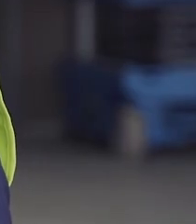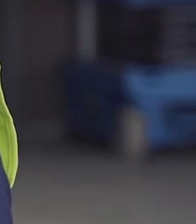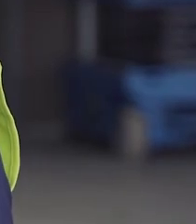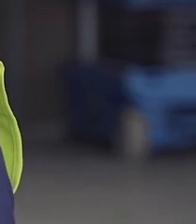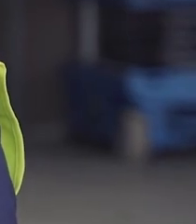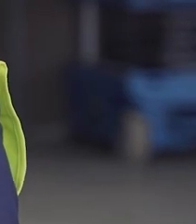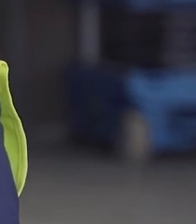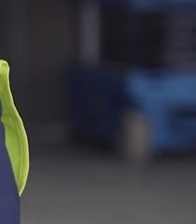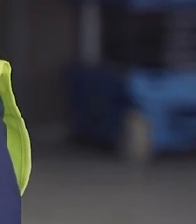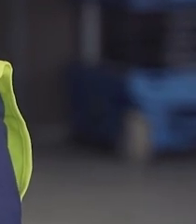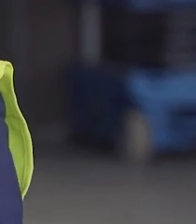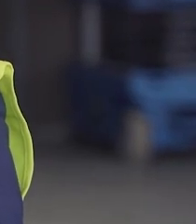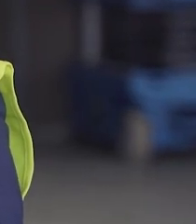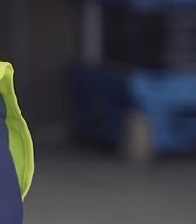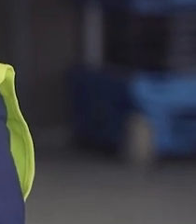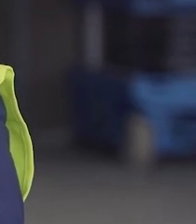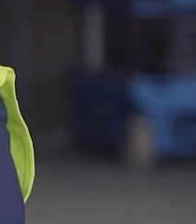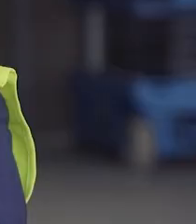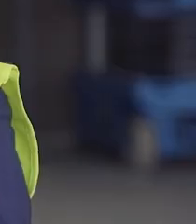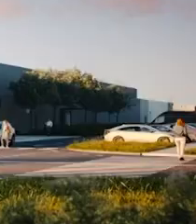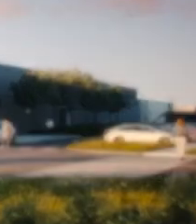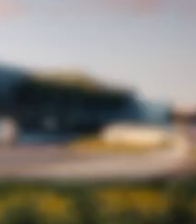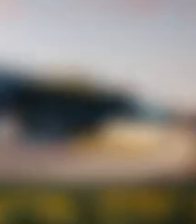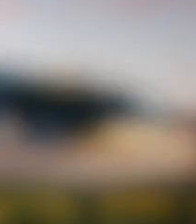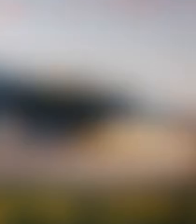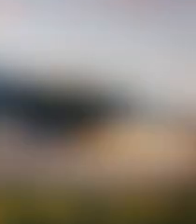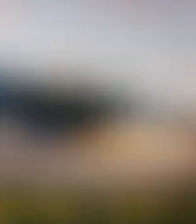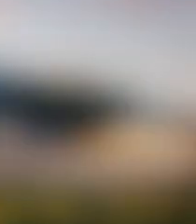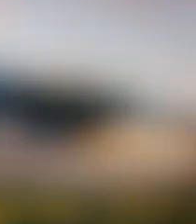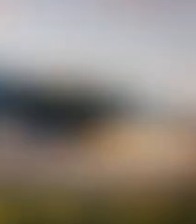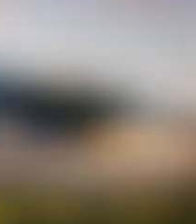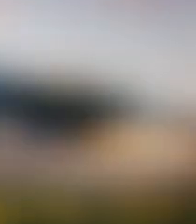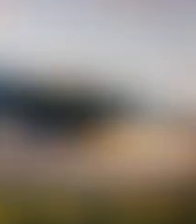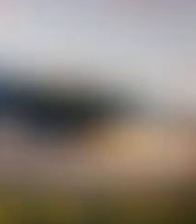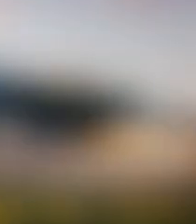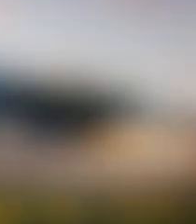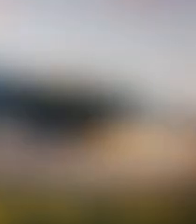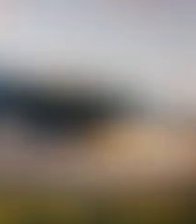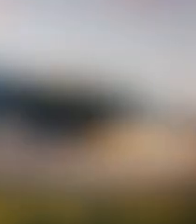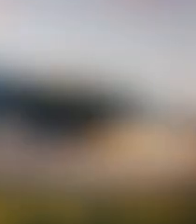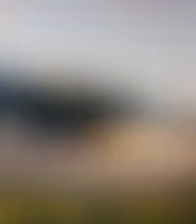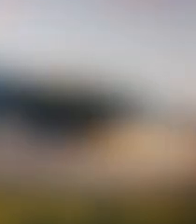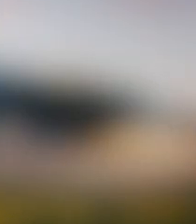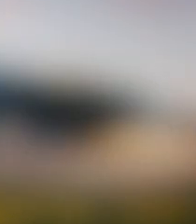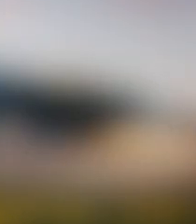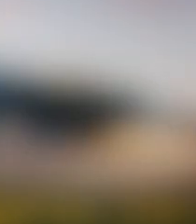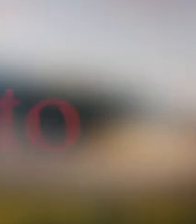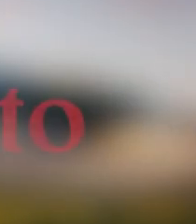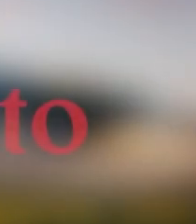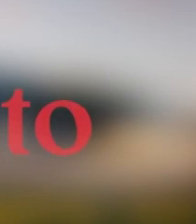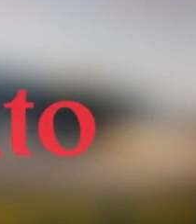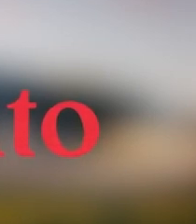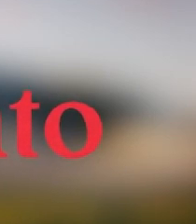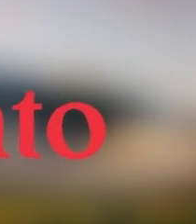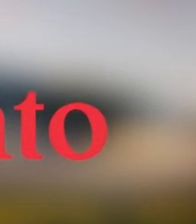is a key part of InnoBat Auto's story and journey. We have selected partners that are not only prepared to invest in us, but they share